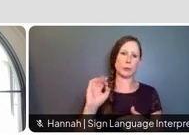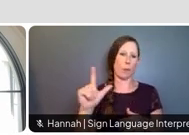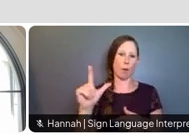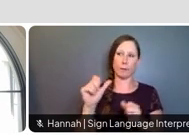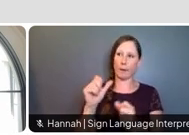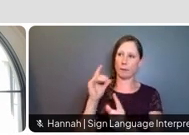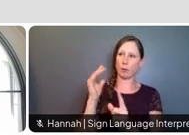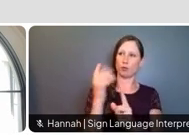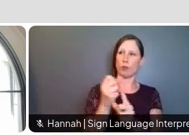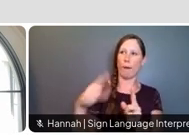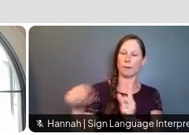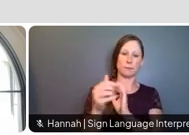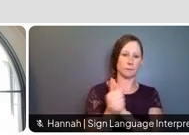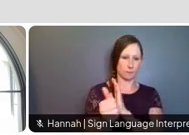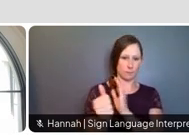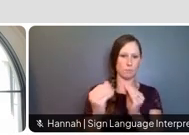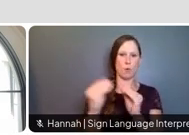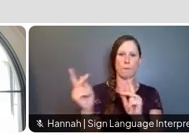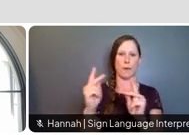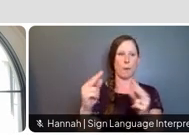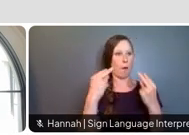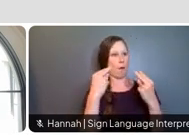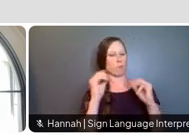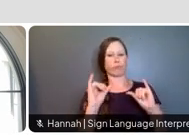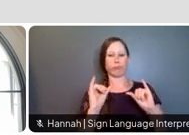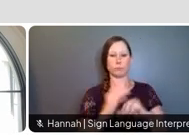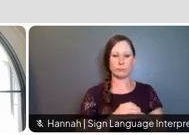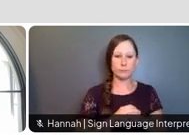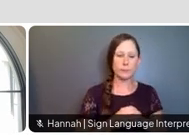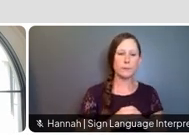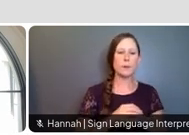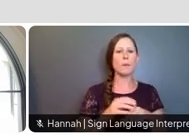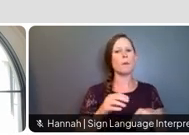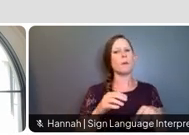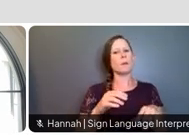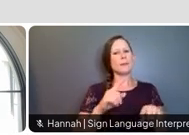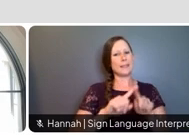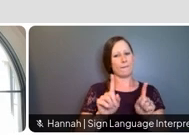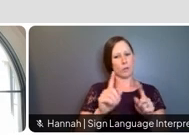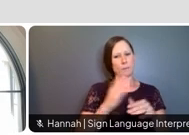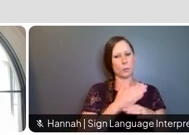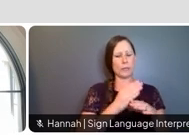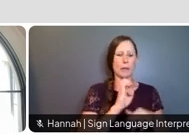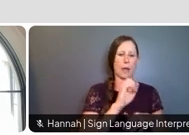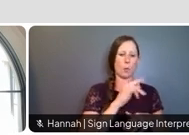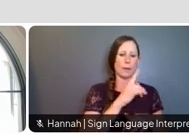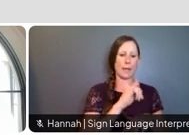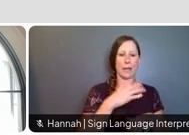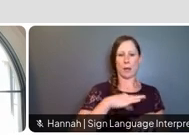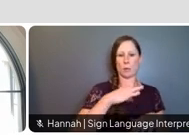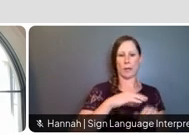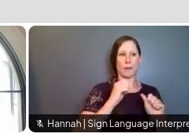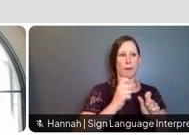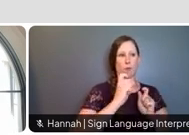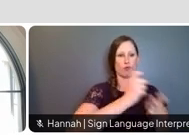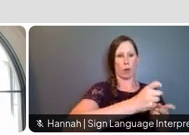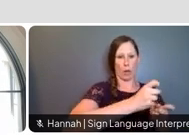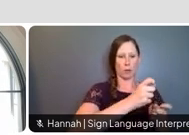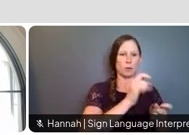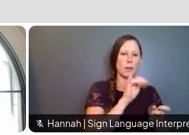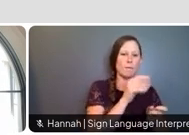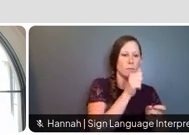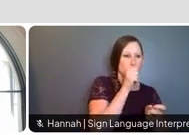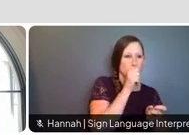can think about here is the difference between the equity you can grant when you're a private company versus the equity you can grant when you're a